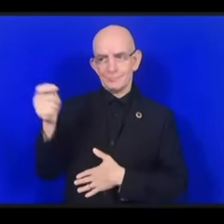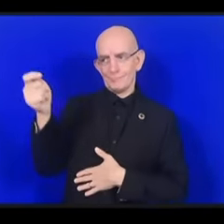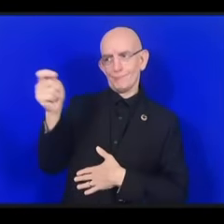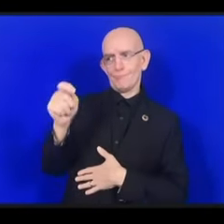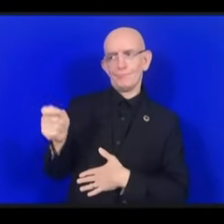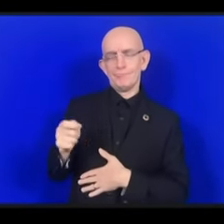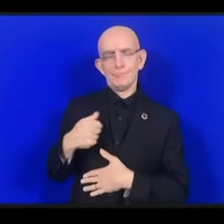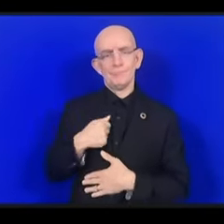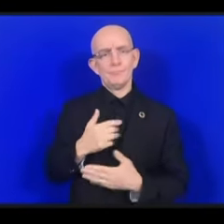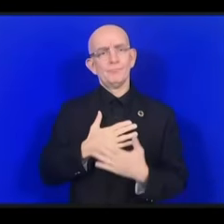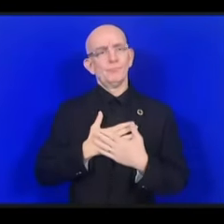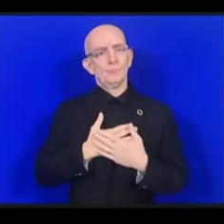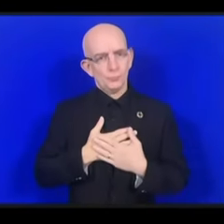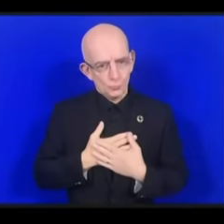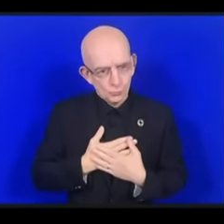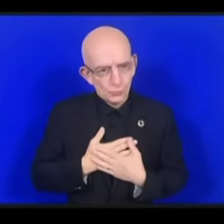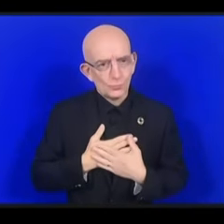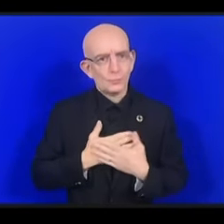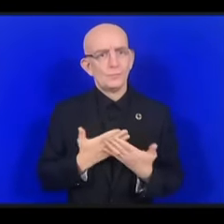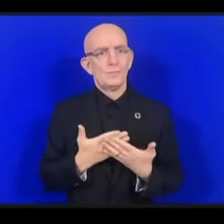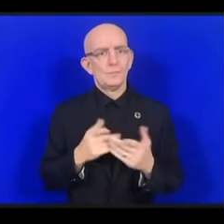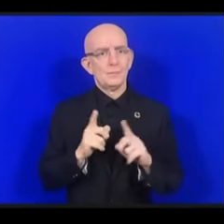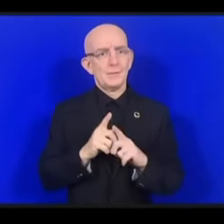Thank you very much.